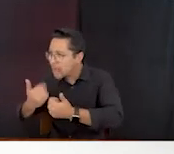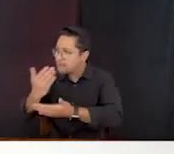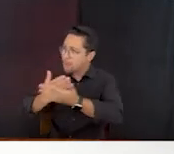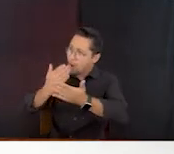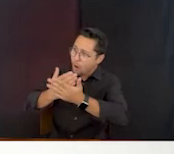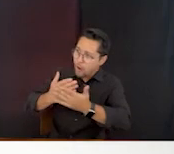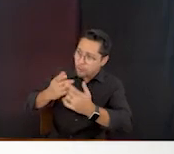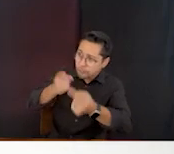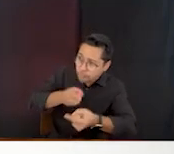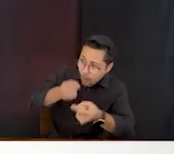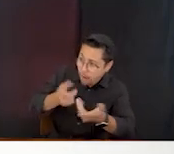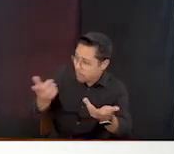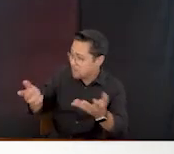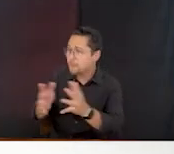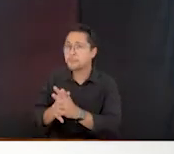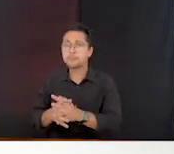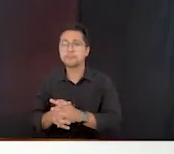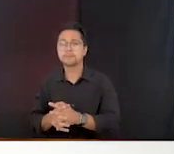for?